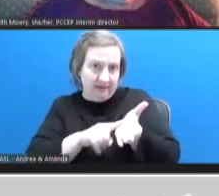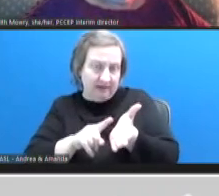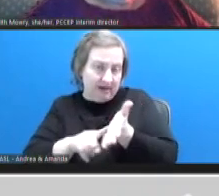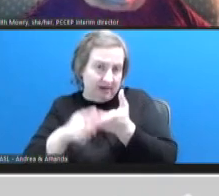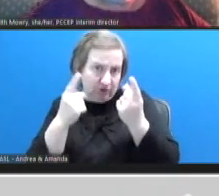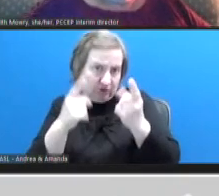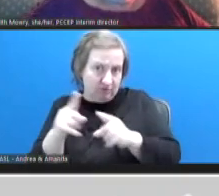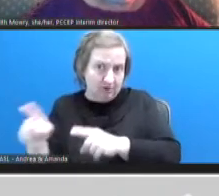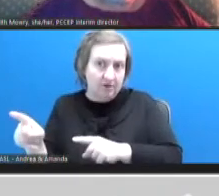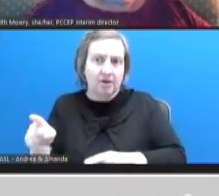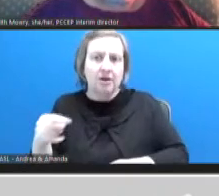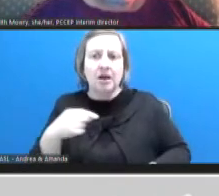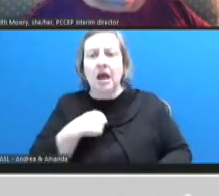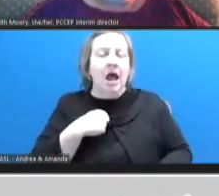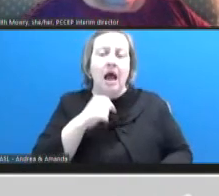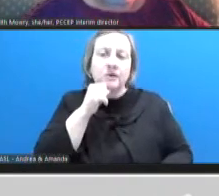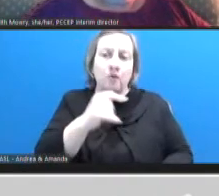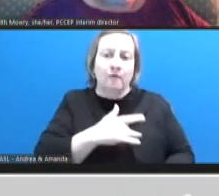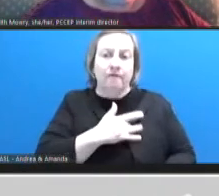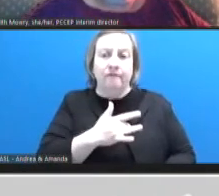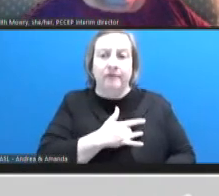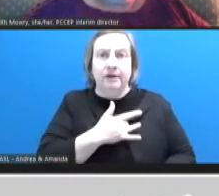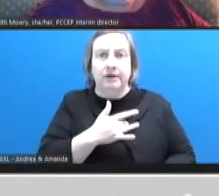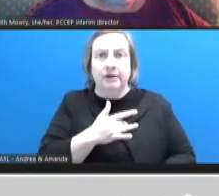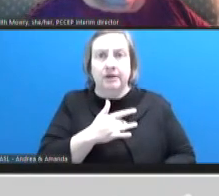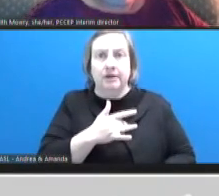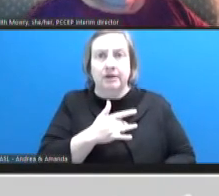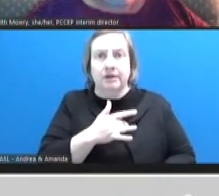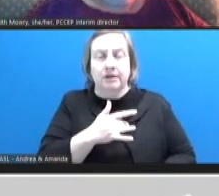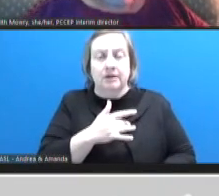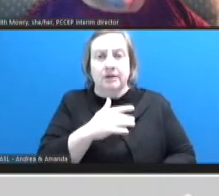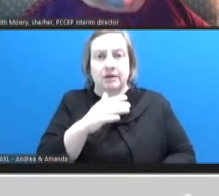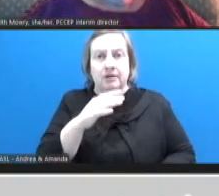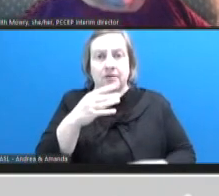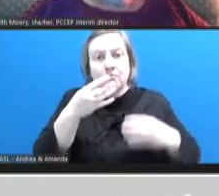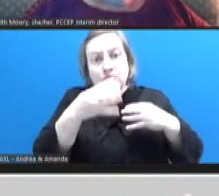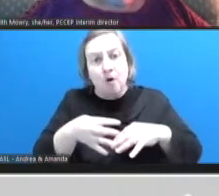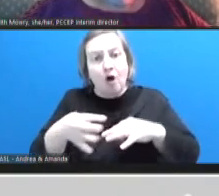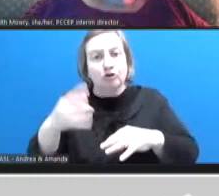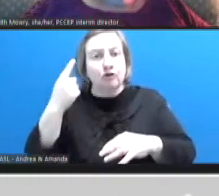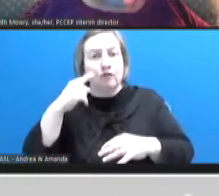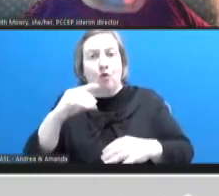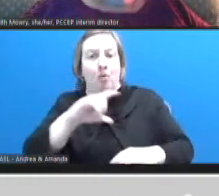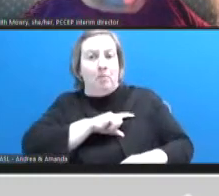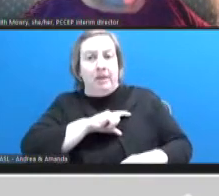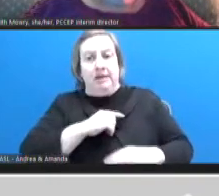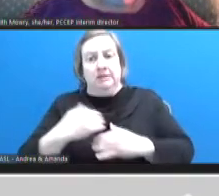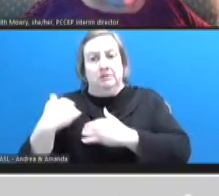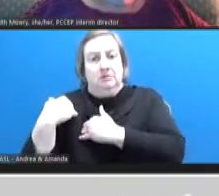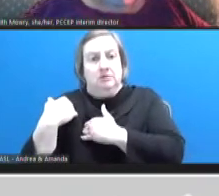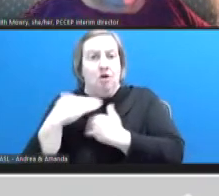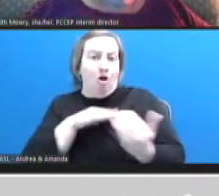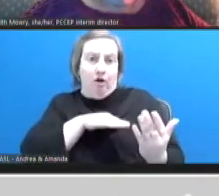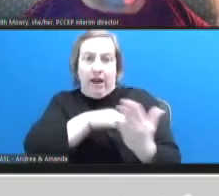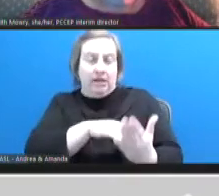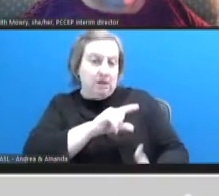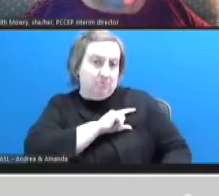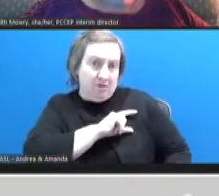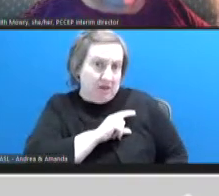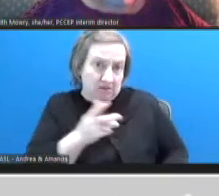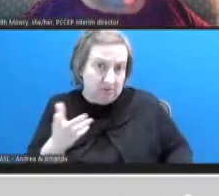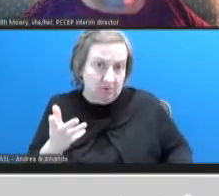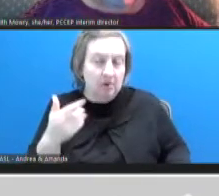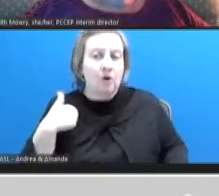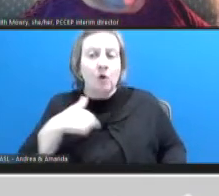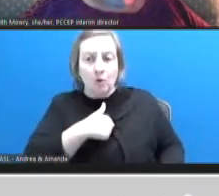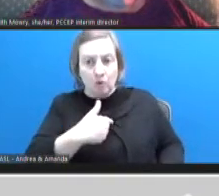on. And I don't feel that, you know, marches for police accountability are anti-police. I mean, we